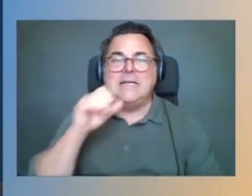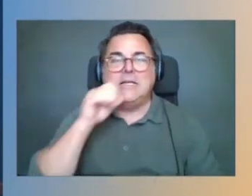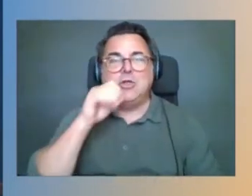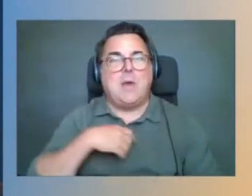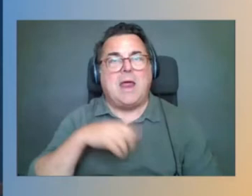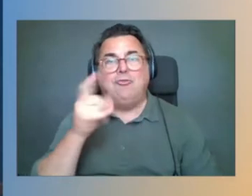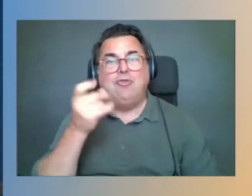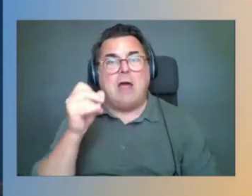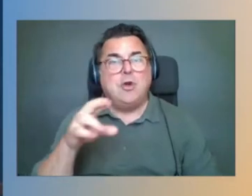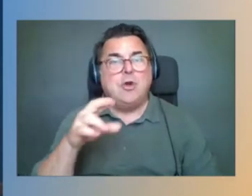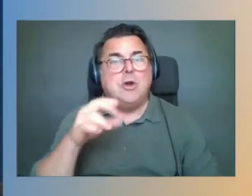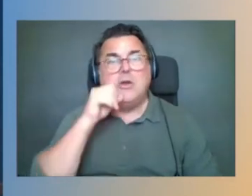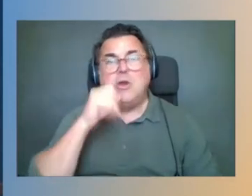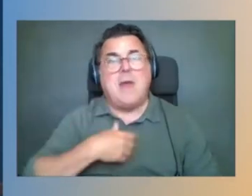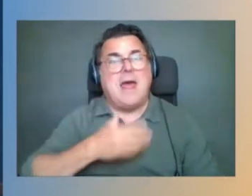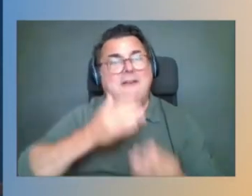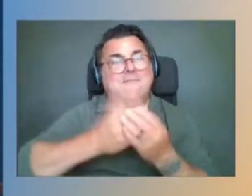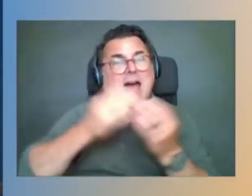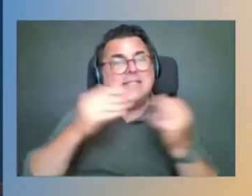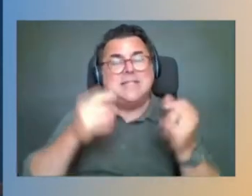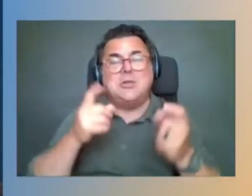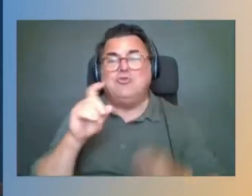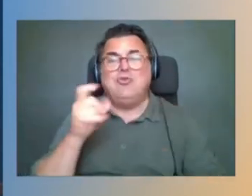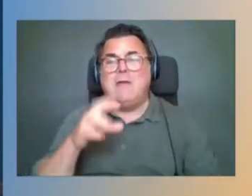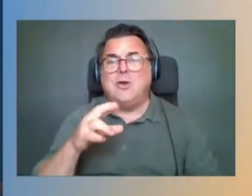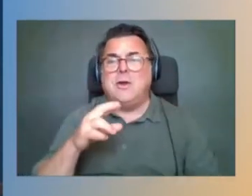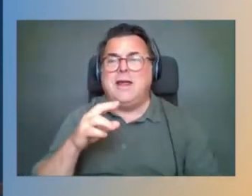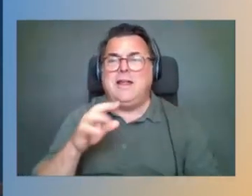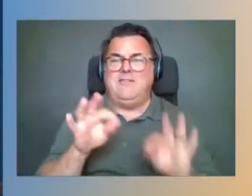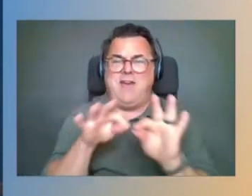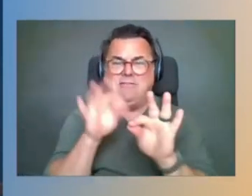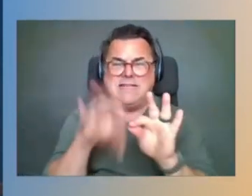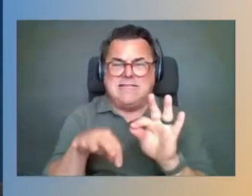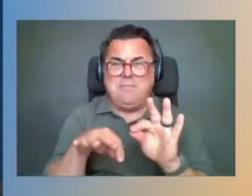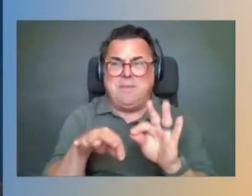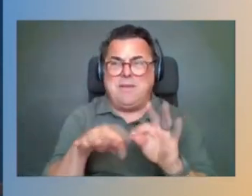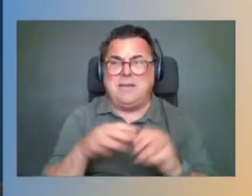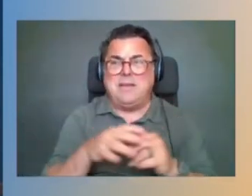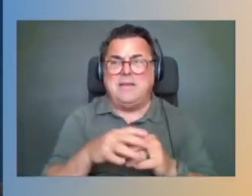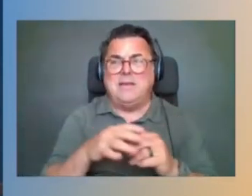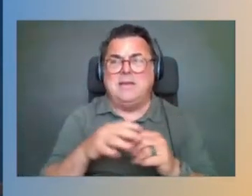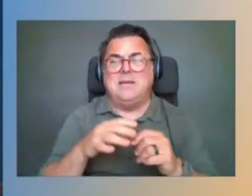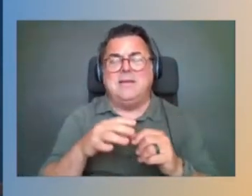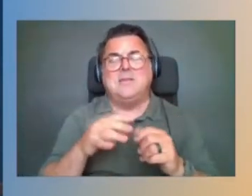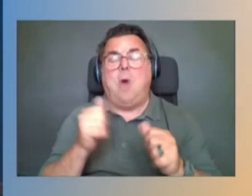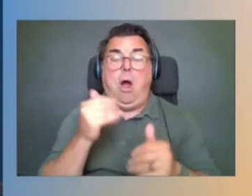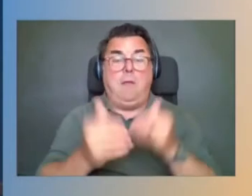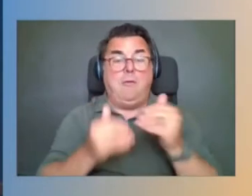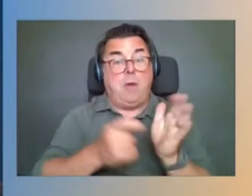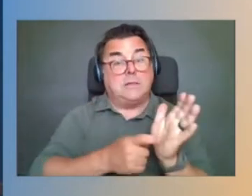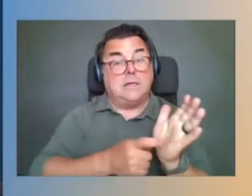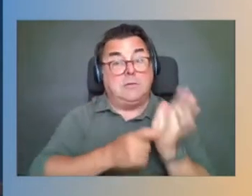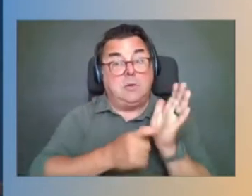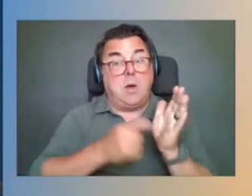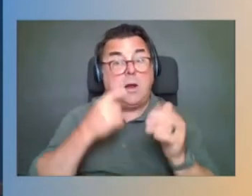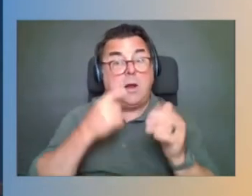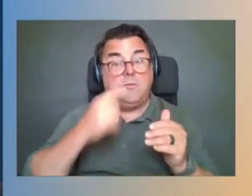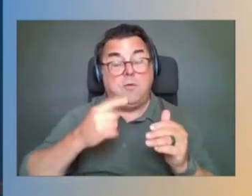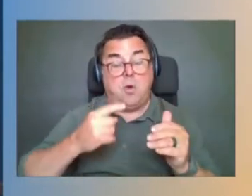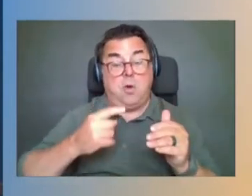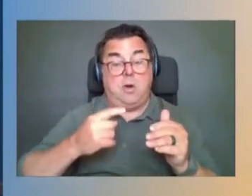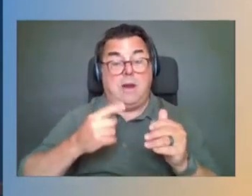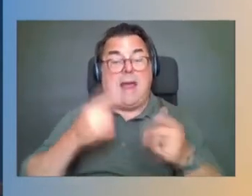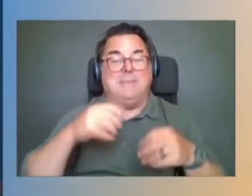have even file system drivers. It's very minimalistic. And so all of the processing necessary for launching an instance actually happens on these